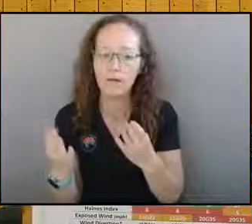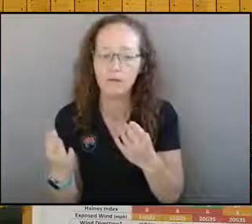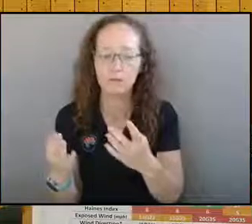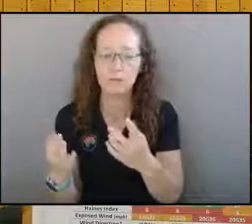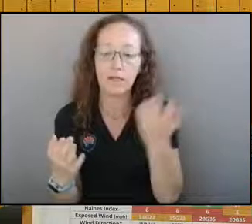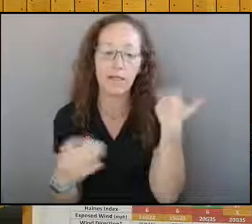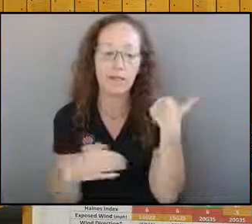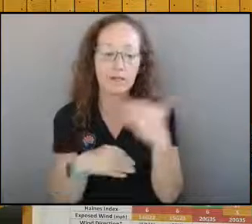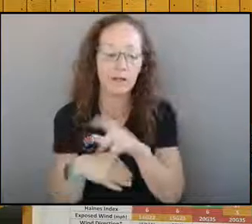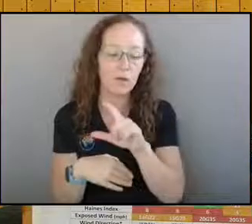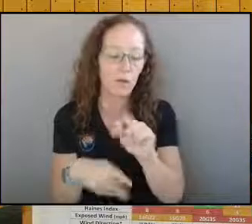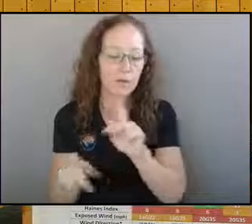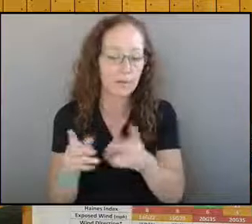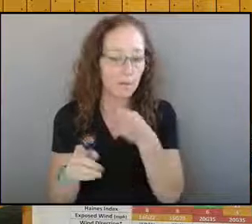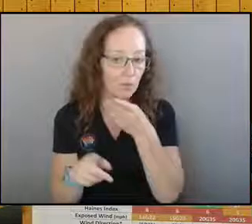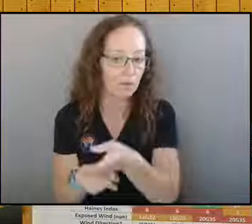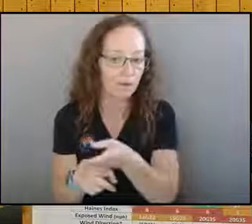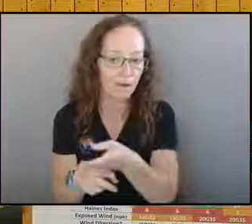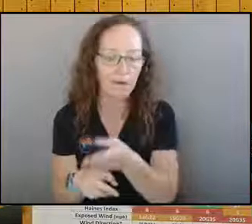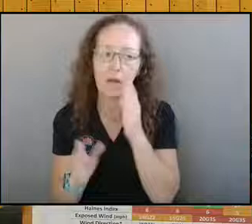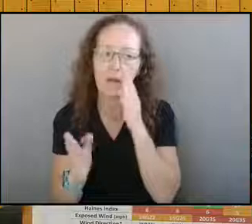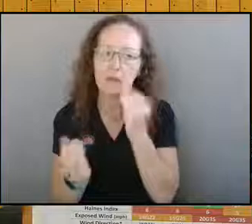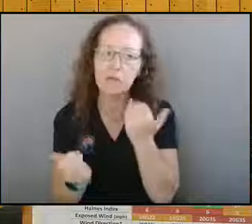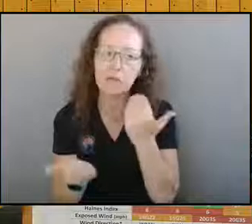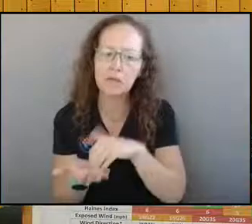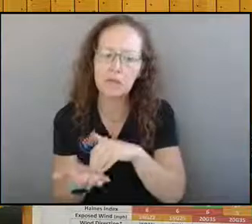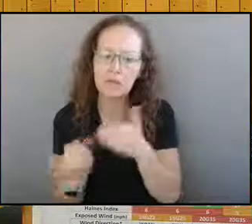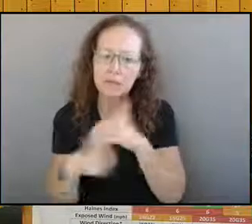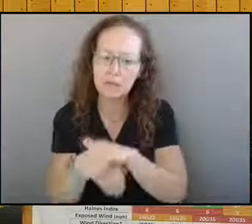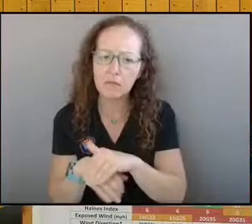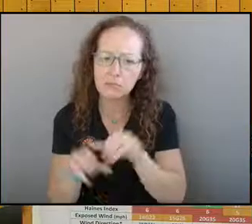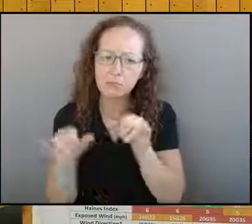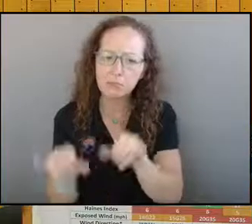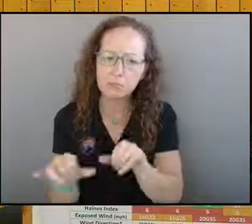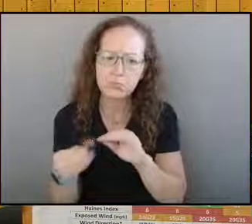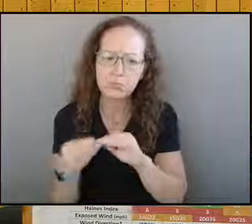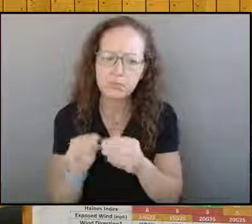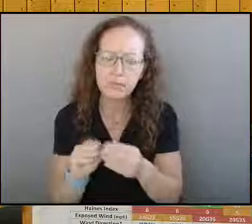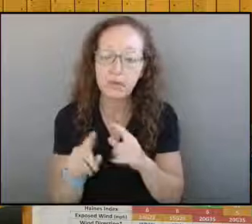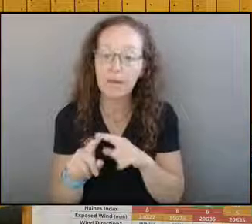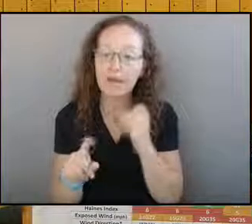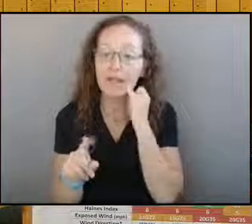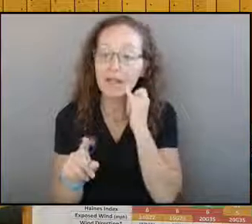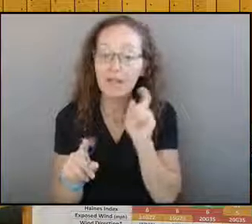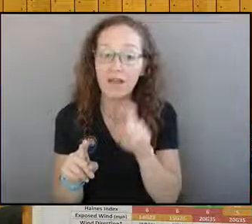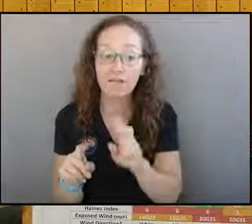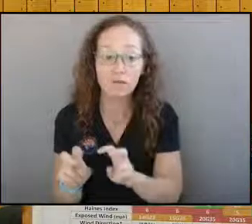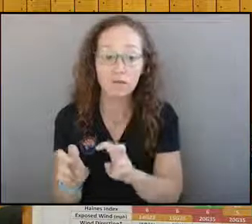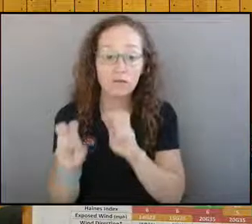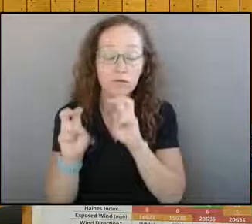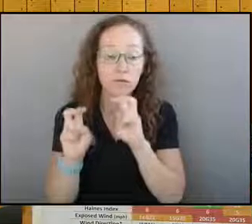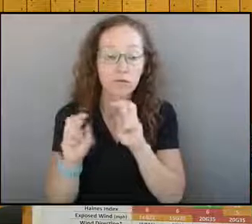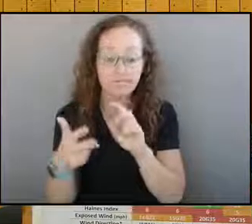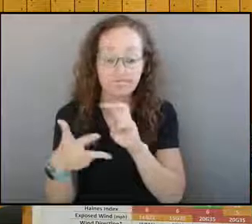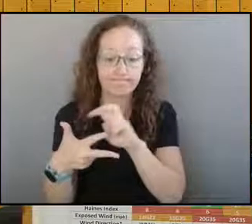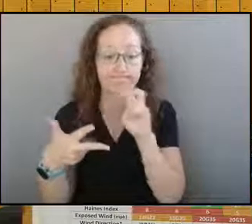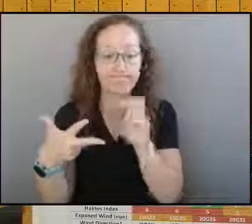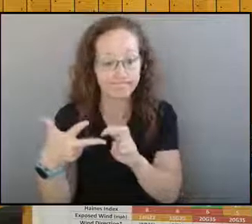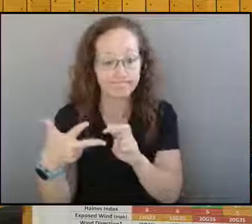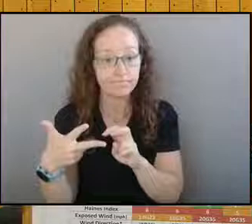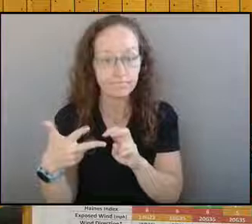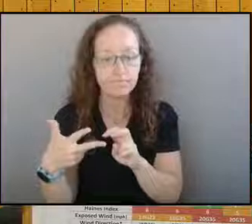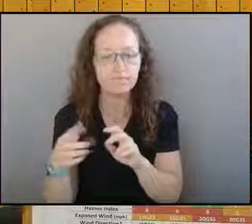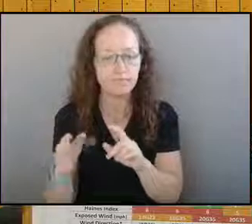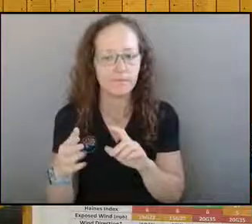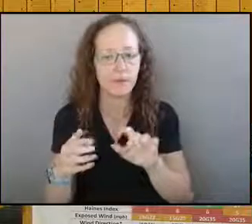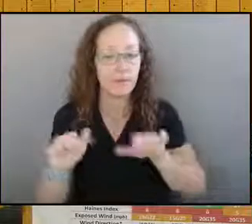night. I suspect we'll have about the same tonight. But if we have to move into the next levels, we have a contingent to